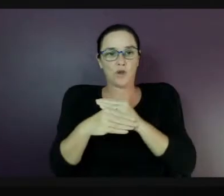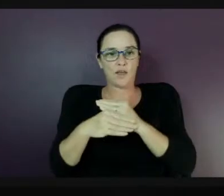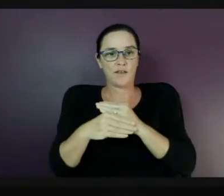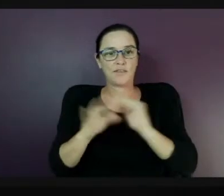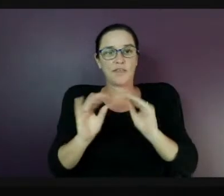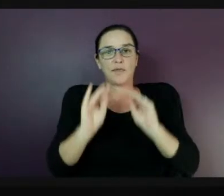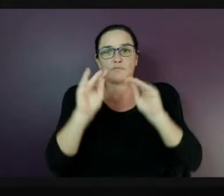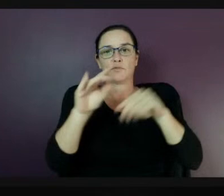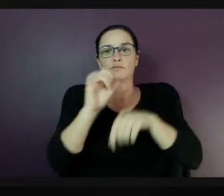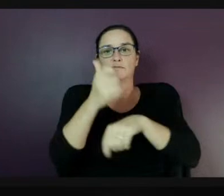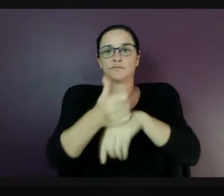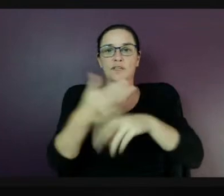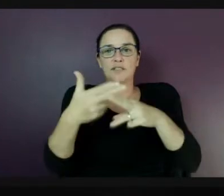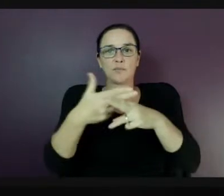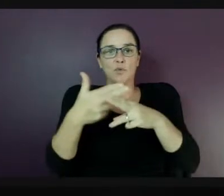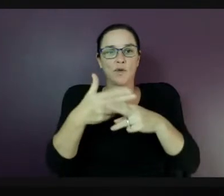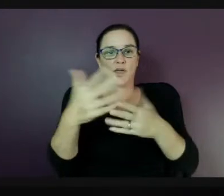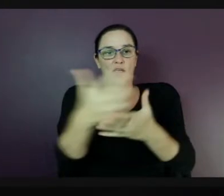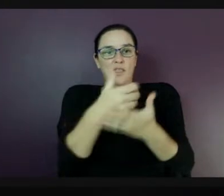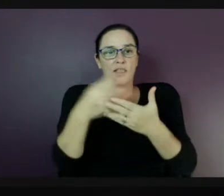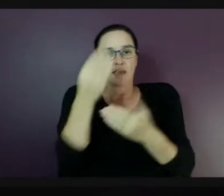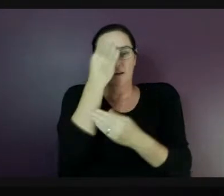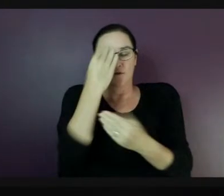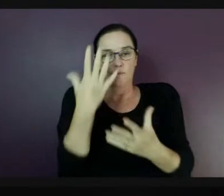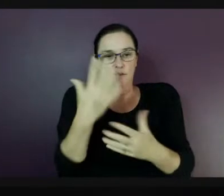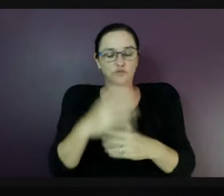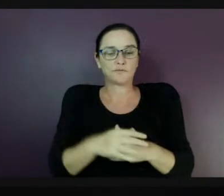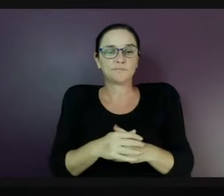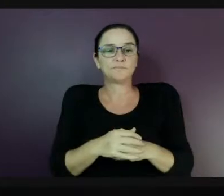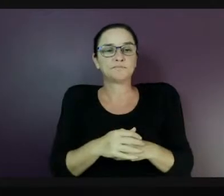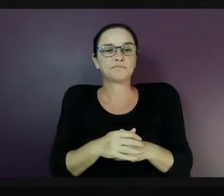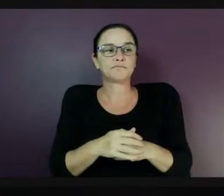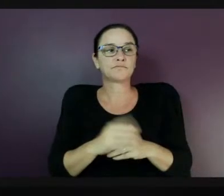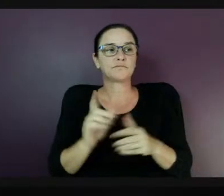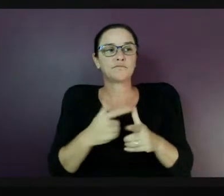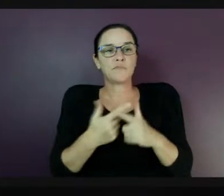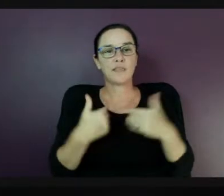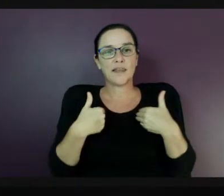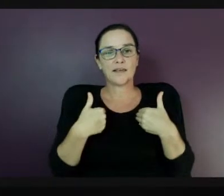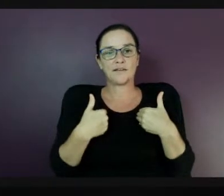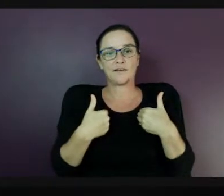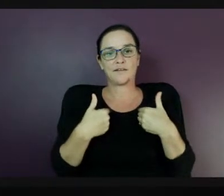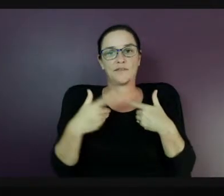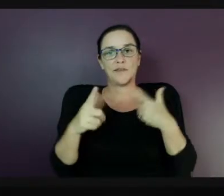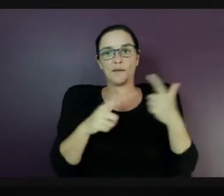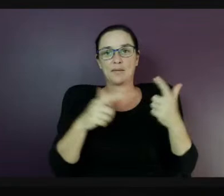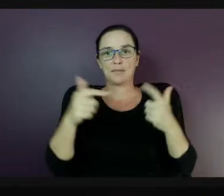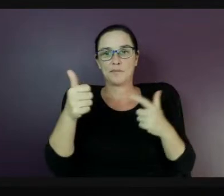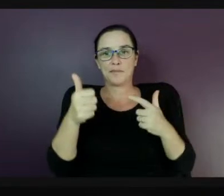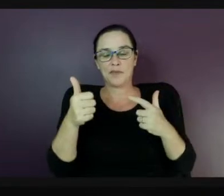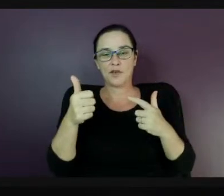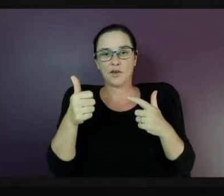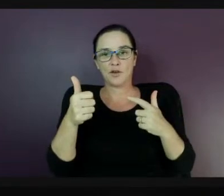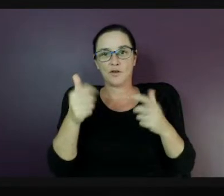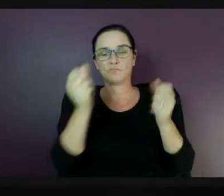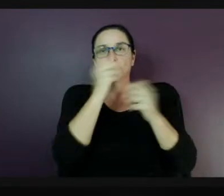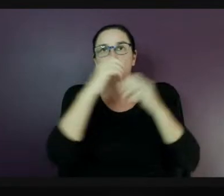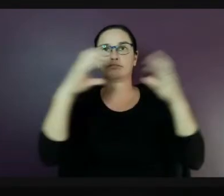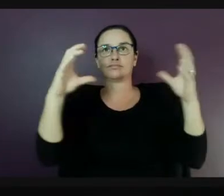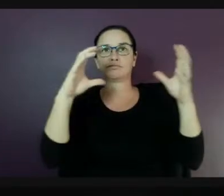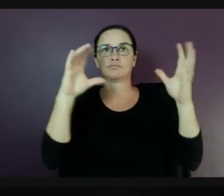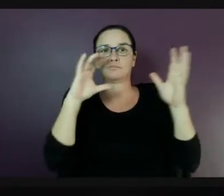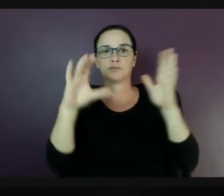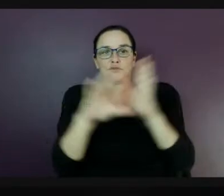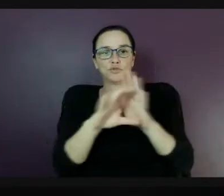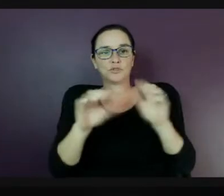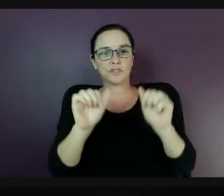deploy to collect data in places where they don't put them up all the time, where they can then have a bigger picture, less frequently, only every year, but you still get